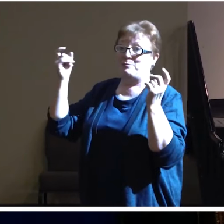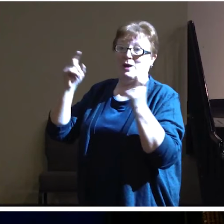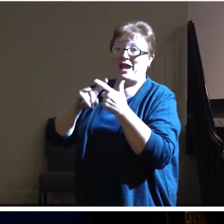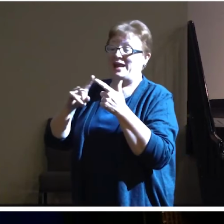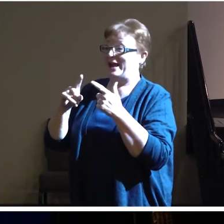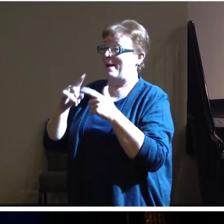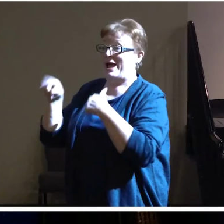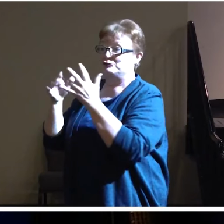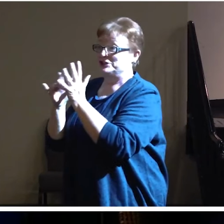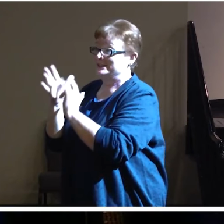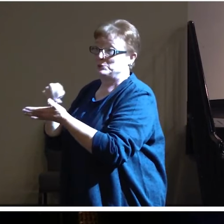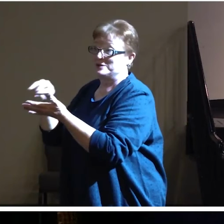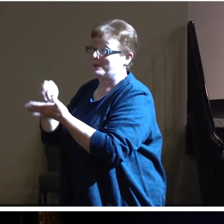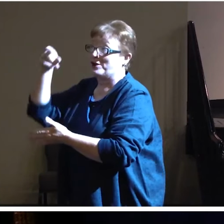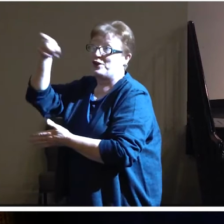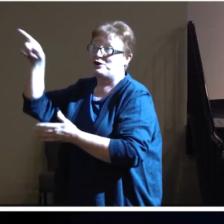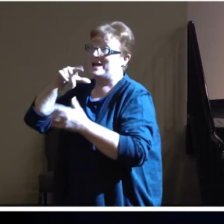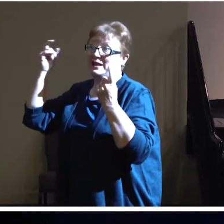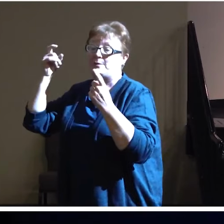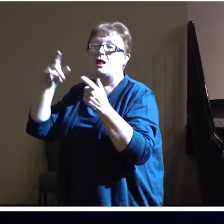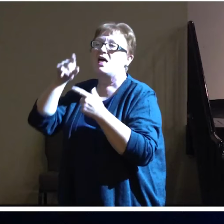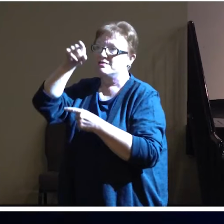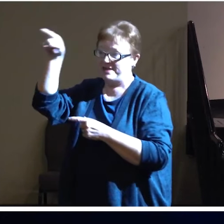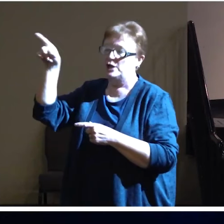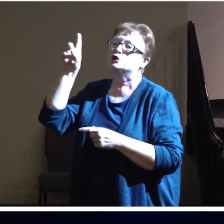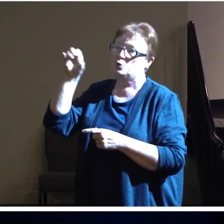today, they have much to fear. Much to fear.